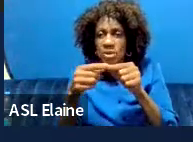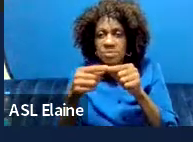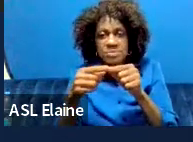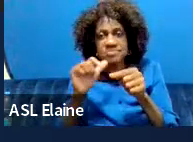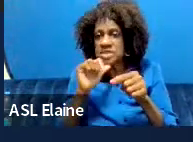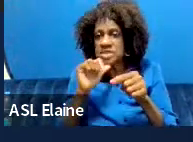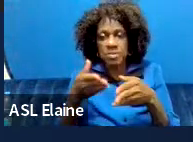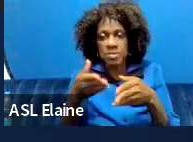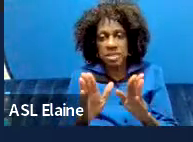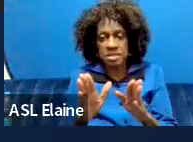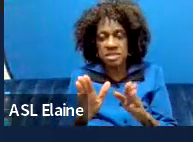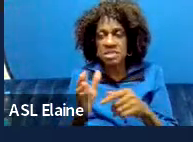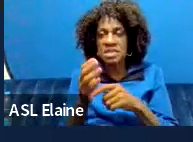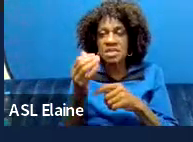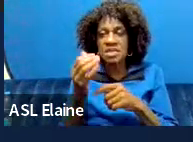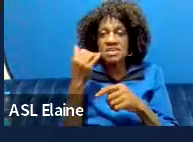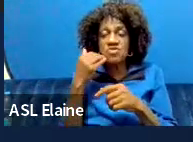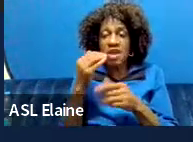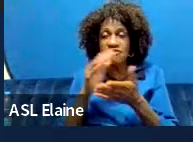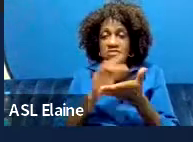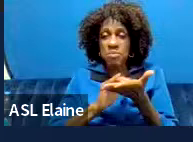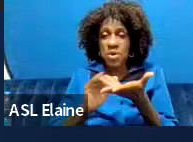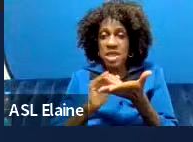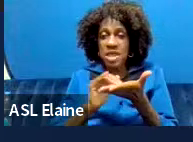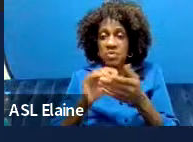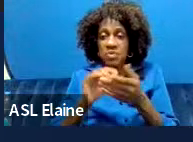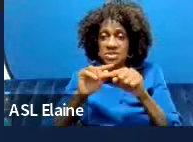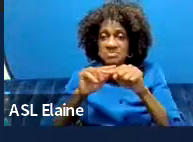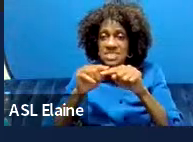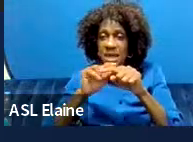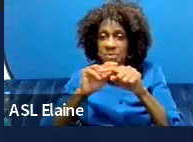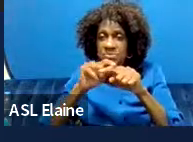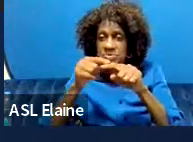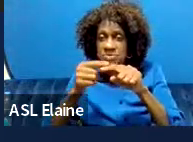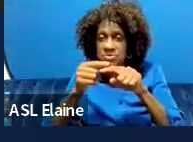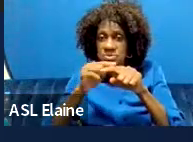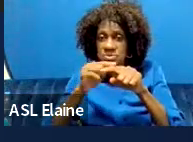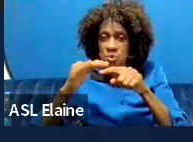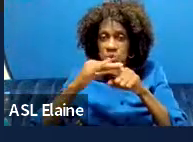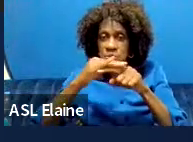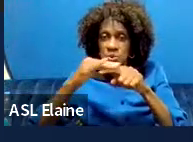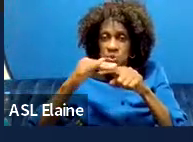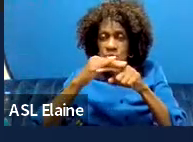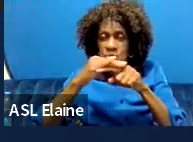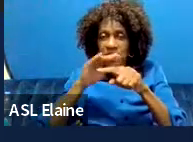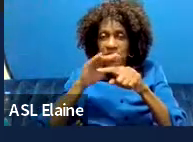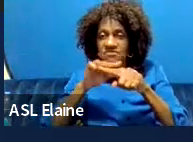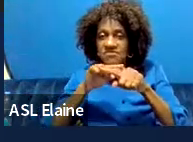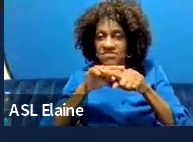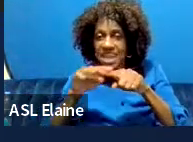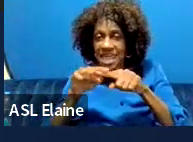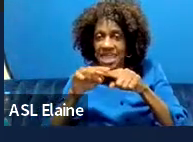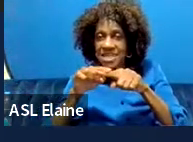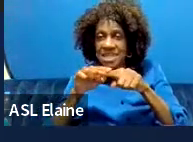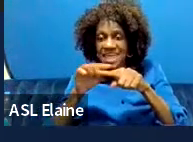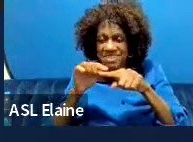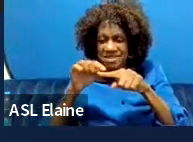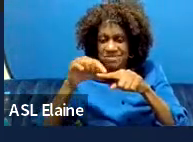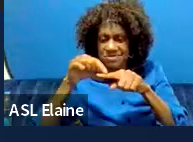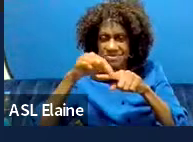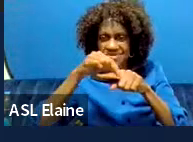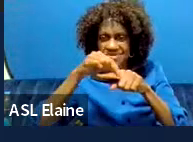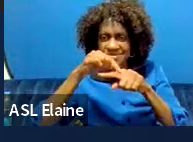So having Braille where the top of the dome has been shaved off and you've just kind of got a flat surface and then edges around